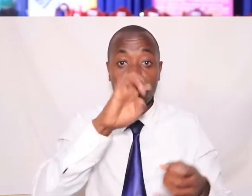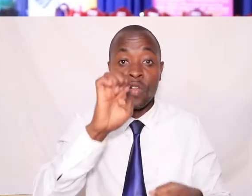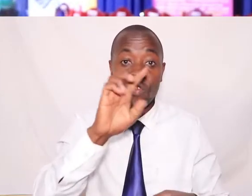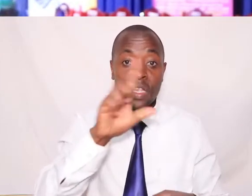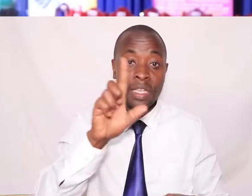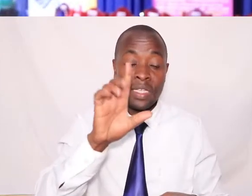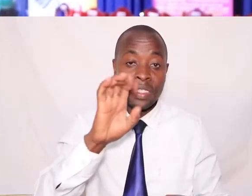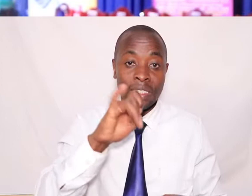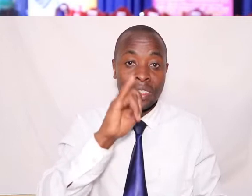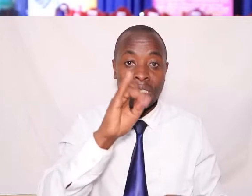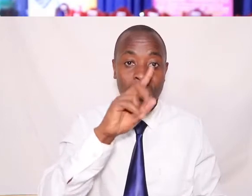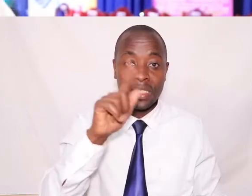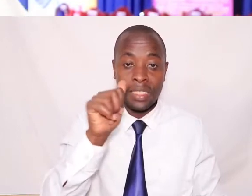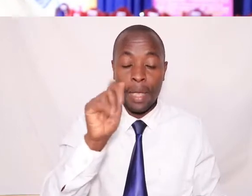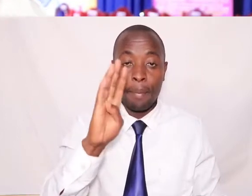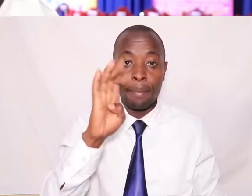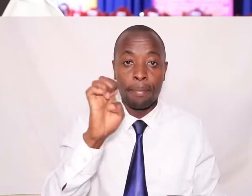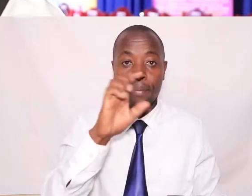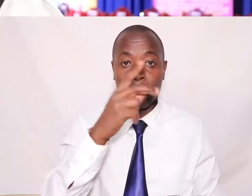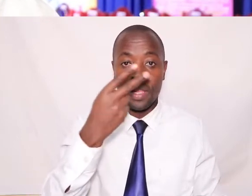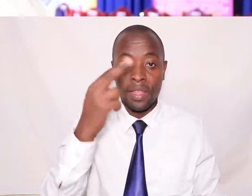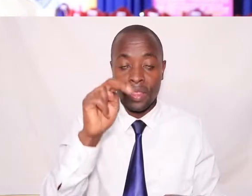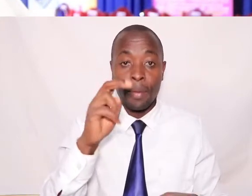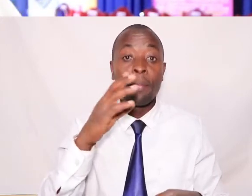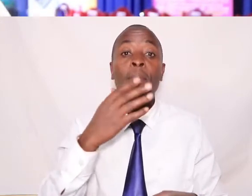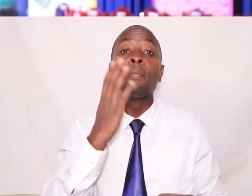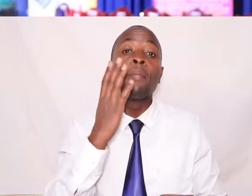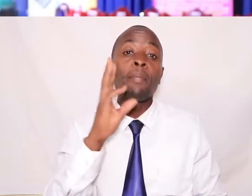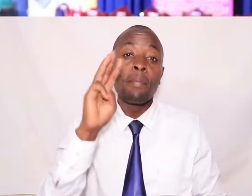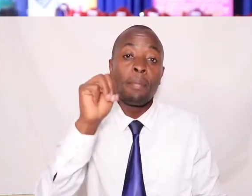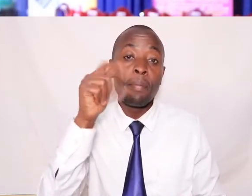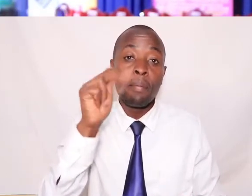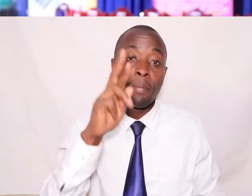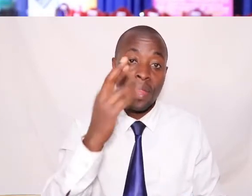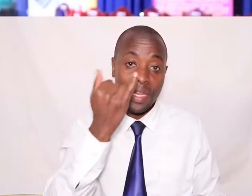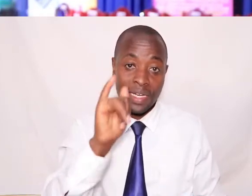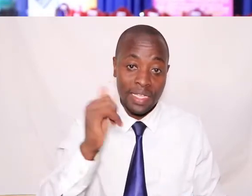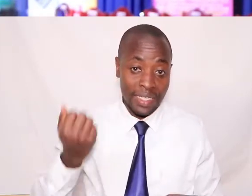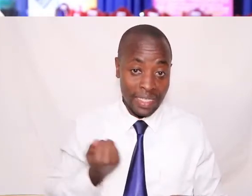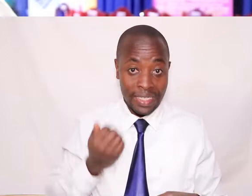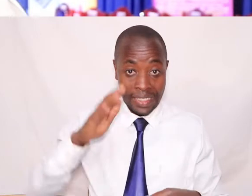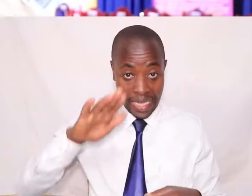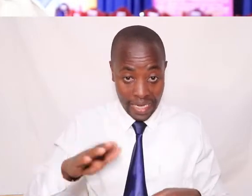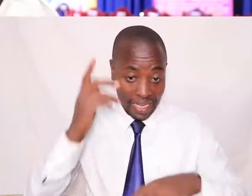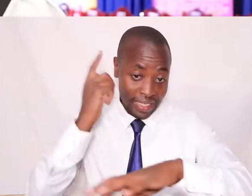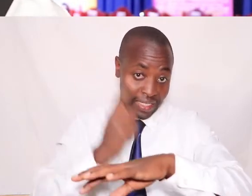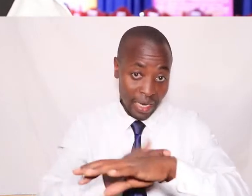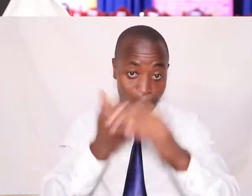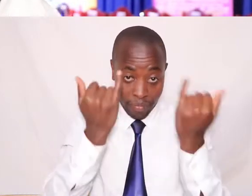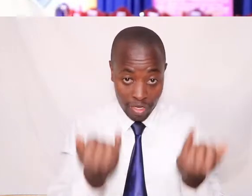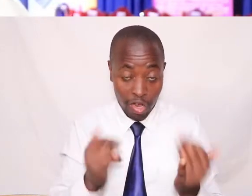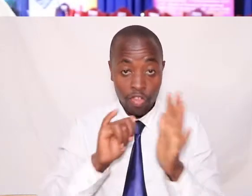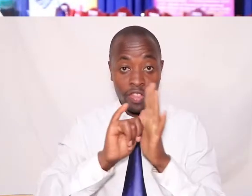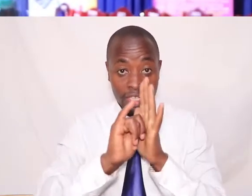hand, is a girl that appears to be vulnerable in this particular instance, as it